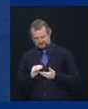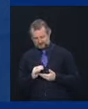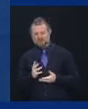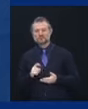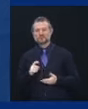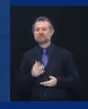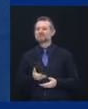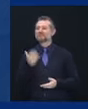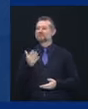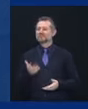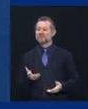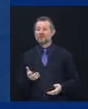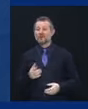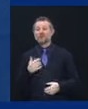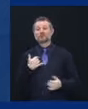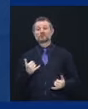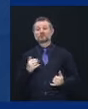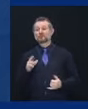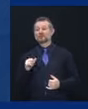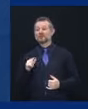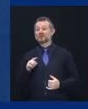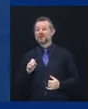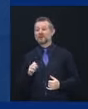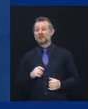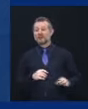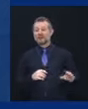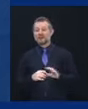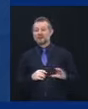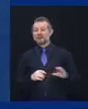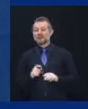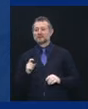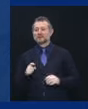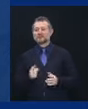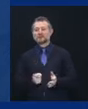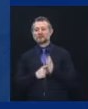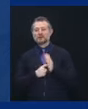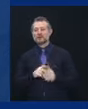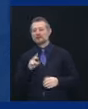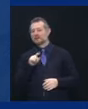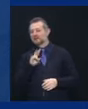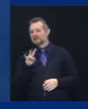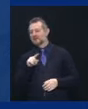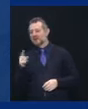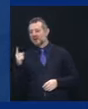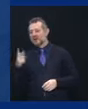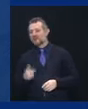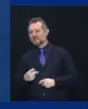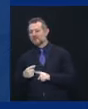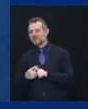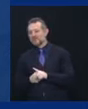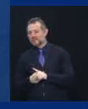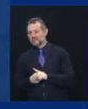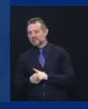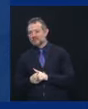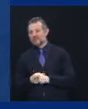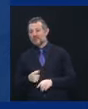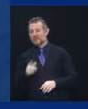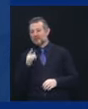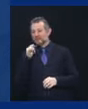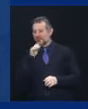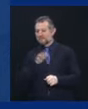supply, it takes 7.5 months to get enough vaccine for